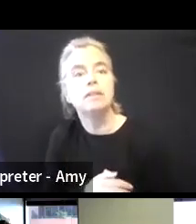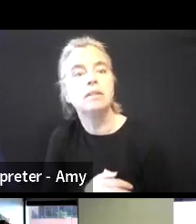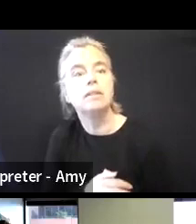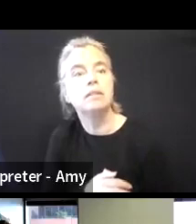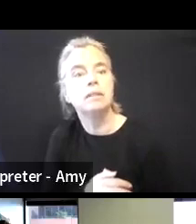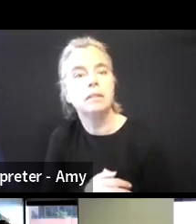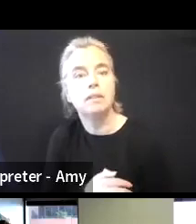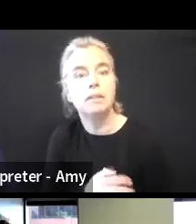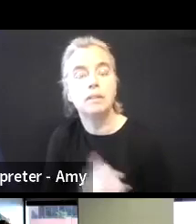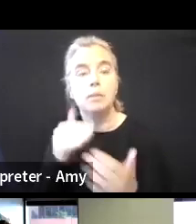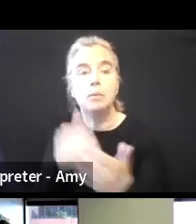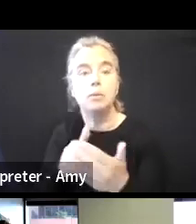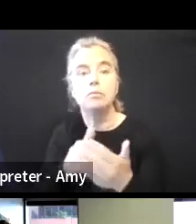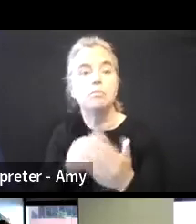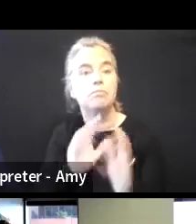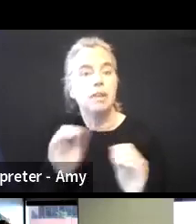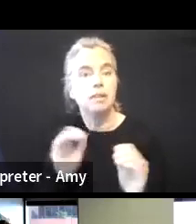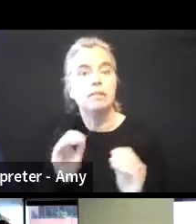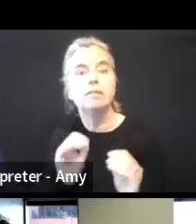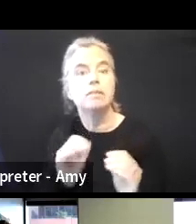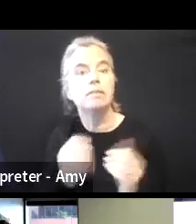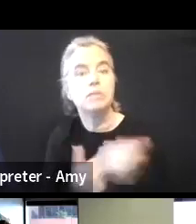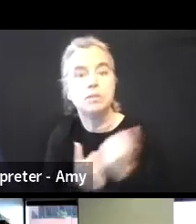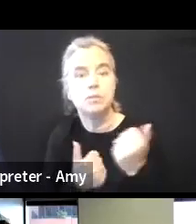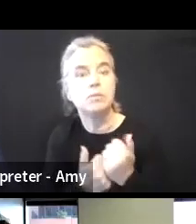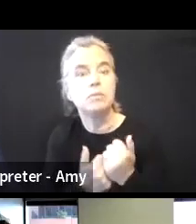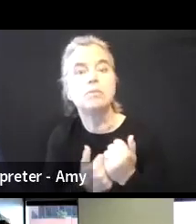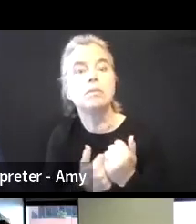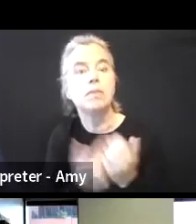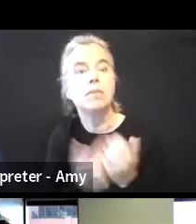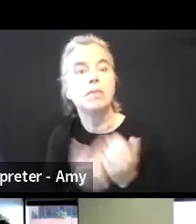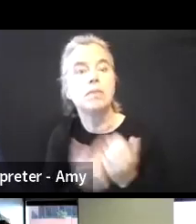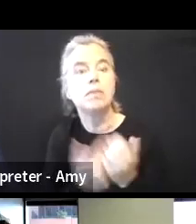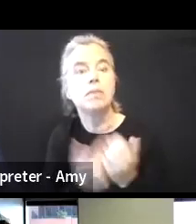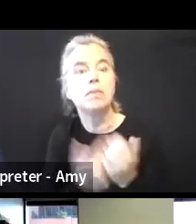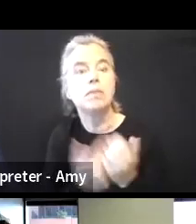Aye. Opposed? Ayes have it. Thank you very much. Appreciate your time.